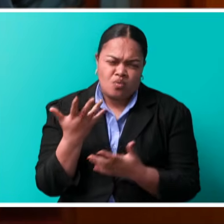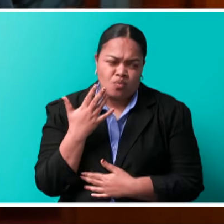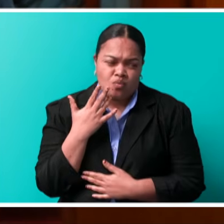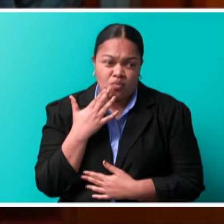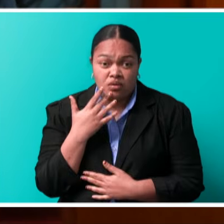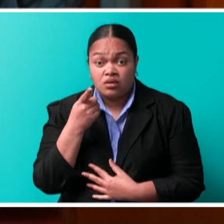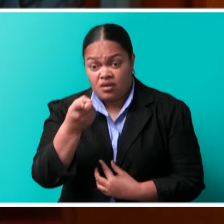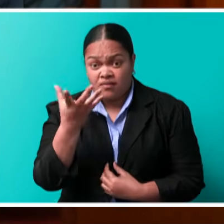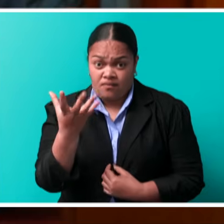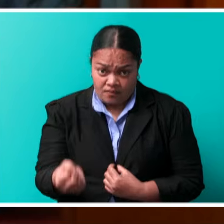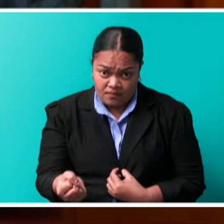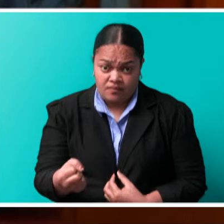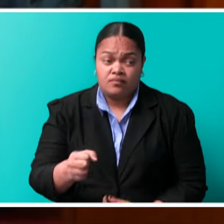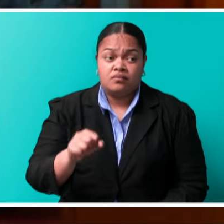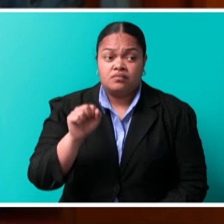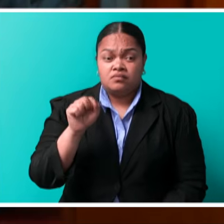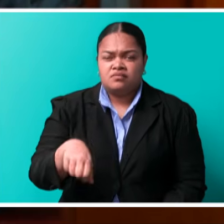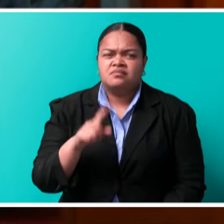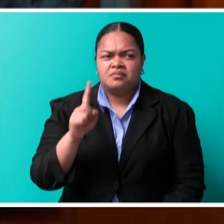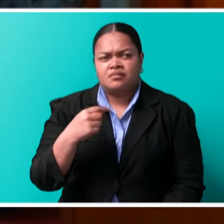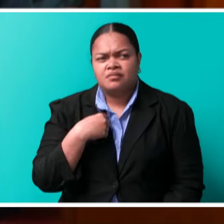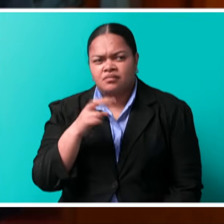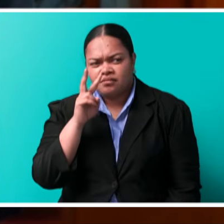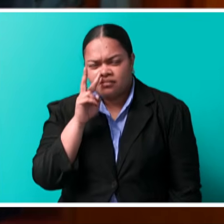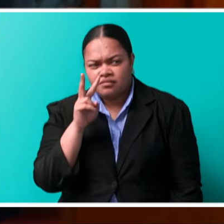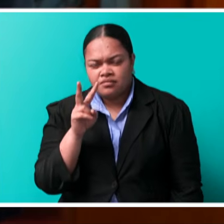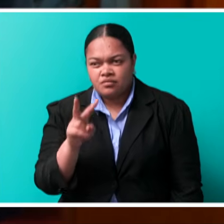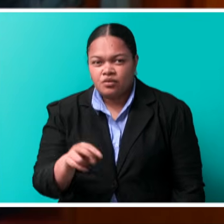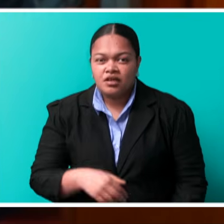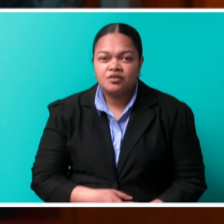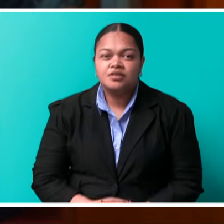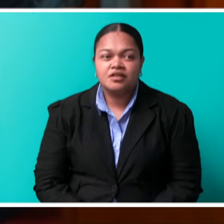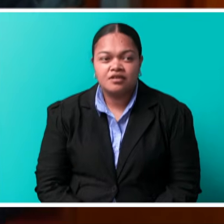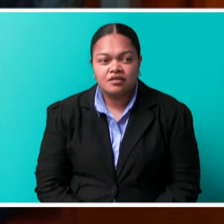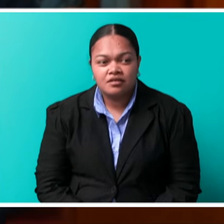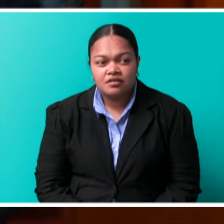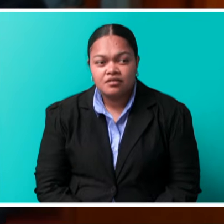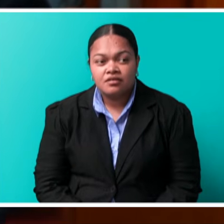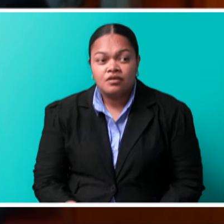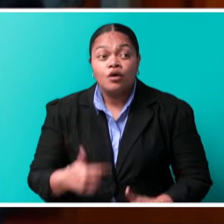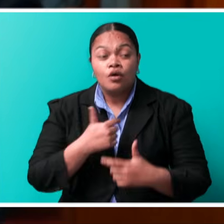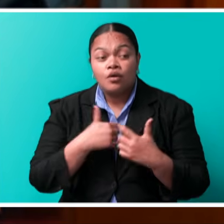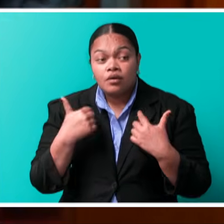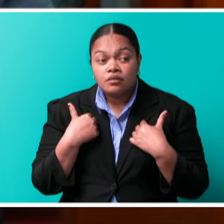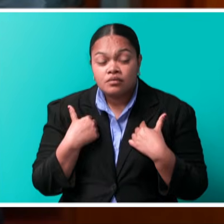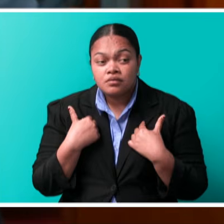you were there when a good friend of mine, Colonel Andy Matthews, came down to be Commander of